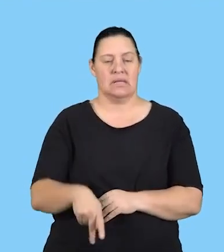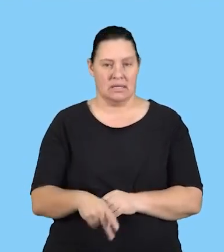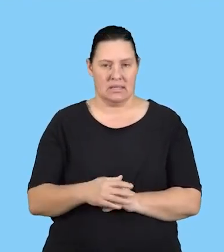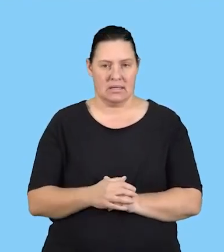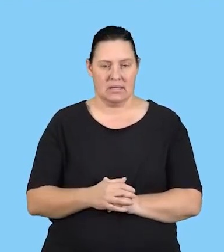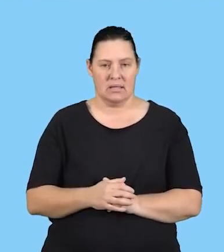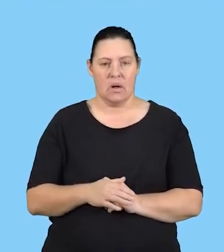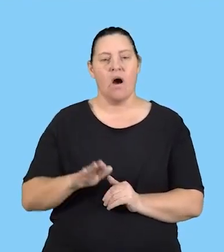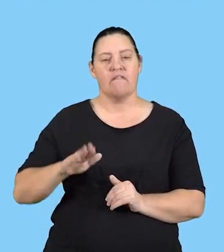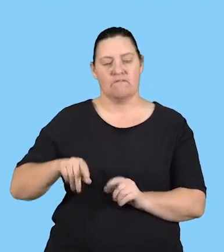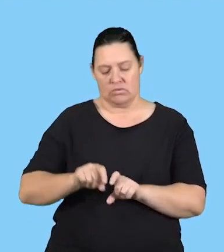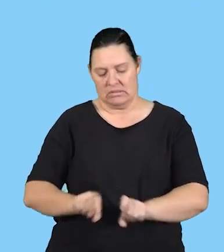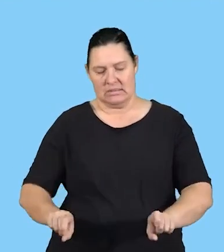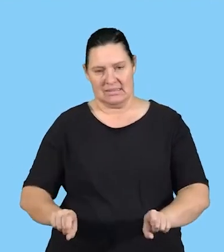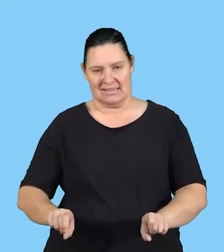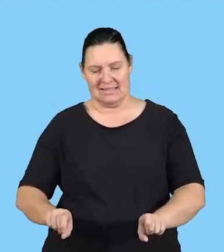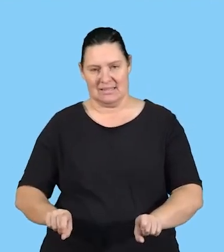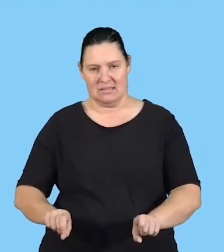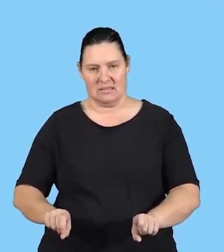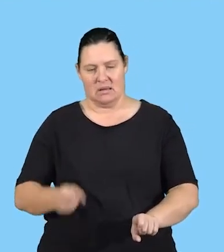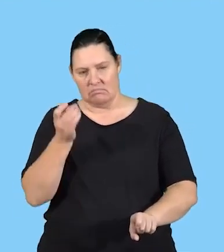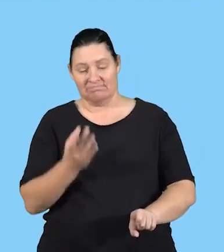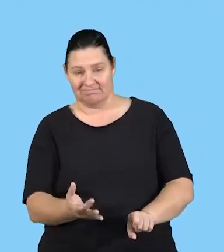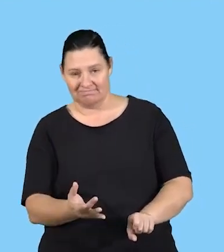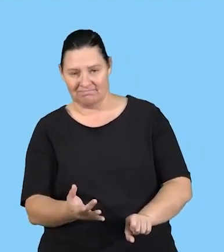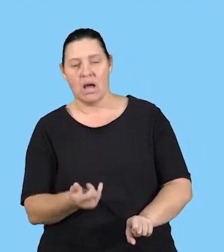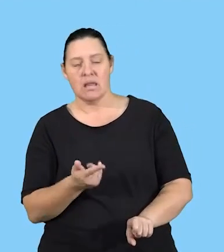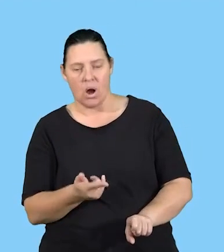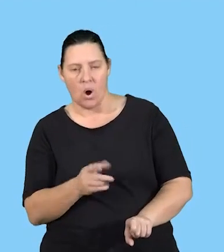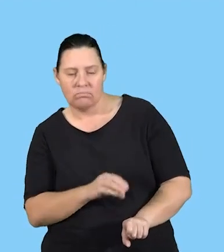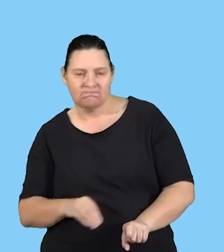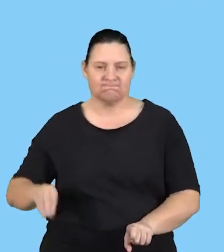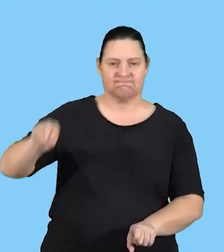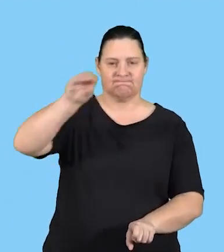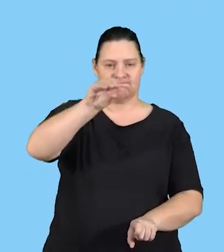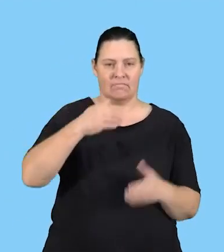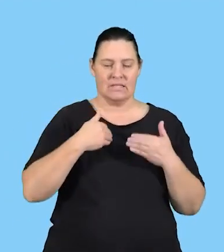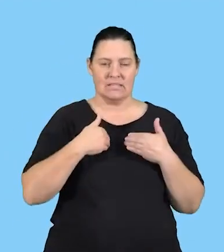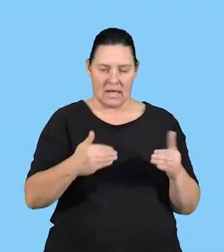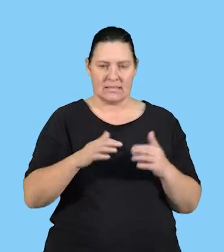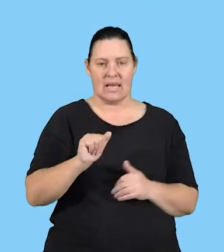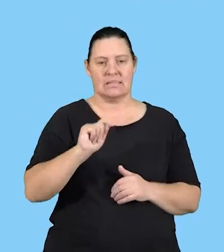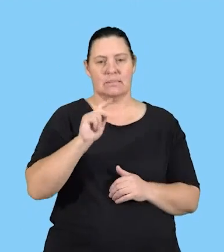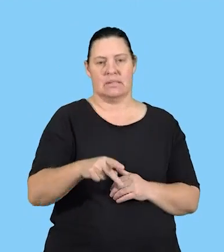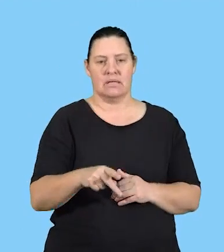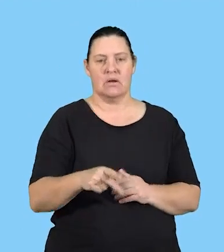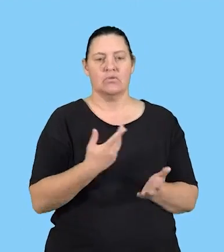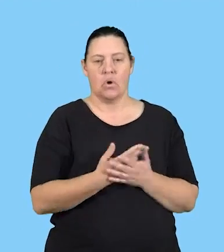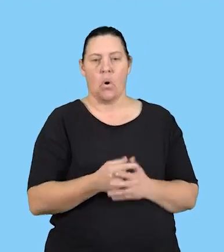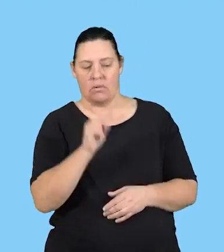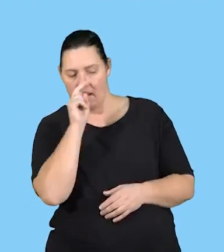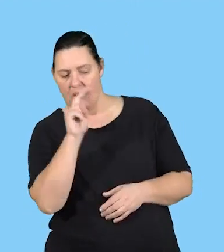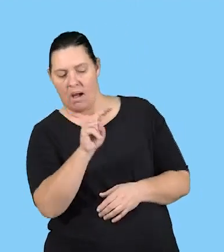a footnote. But now we have brought it at the beginning of the ATP so that it strikes